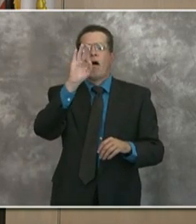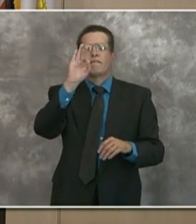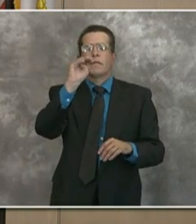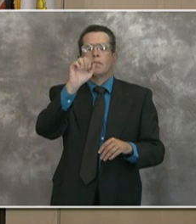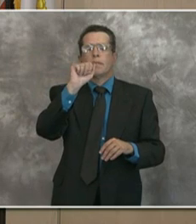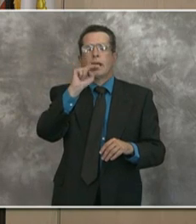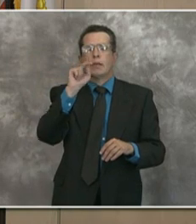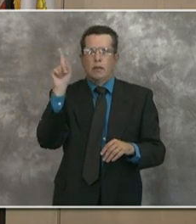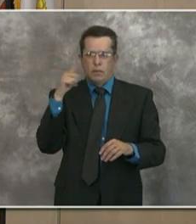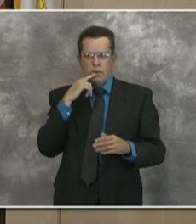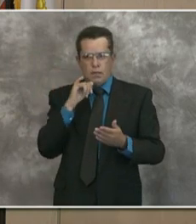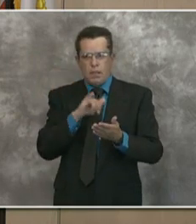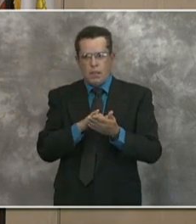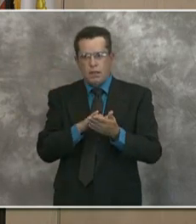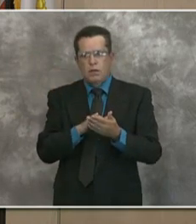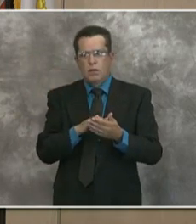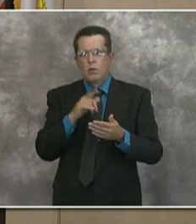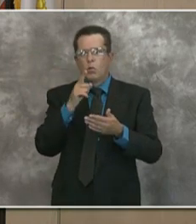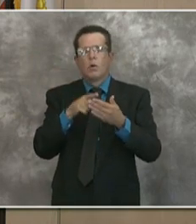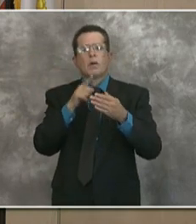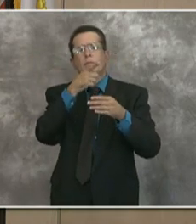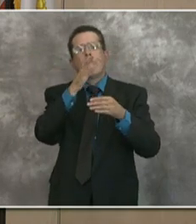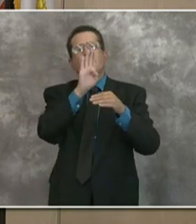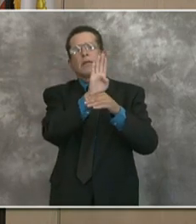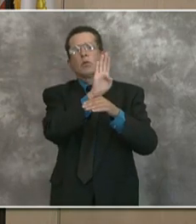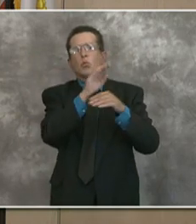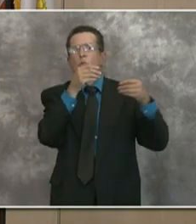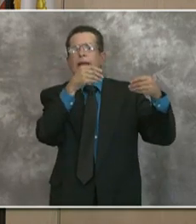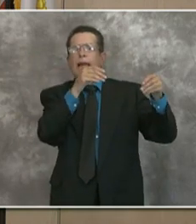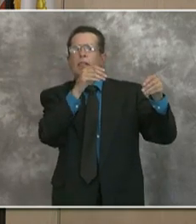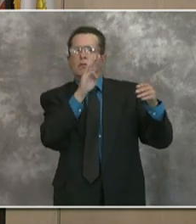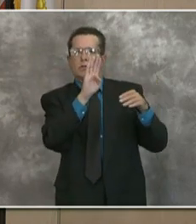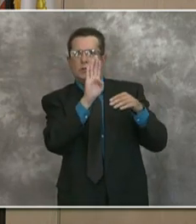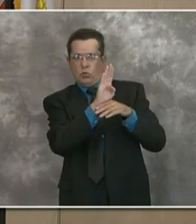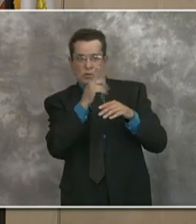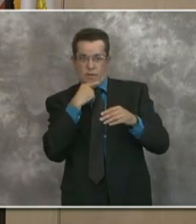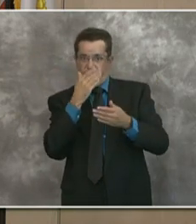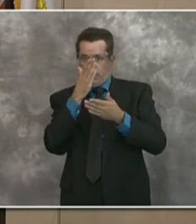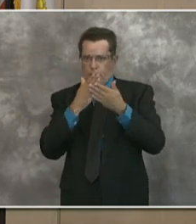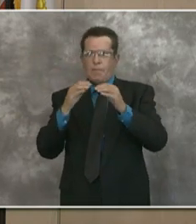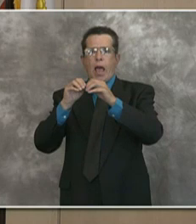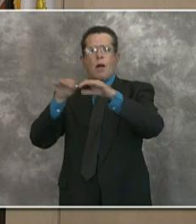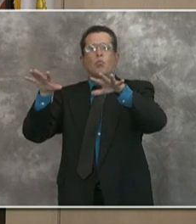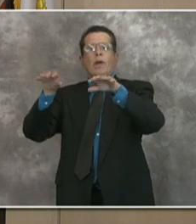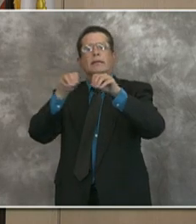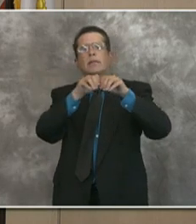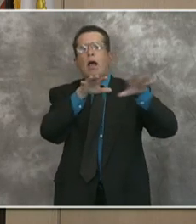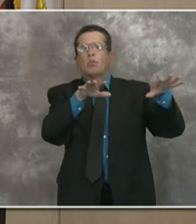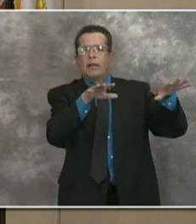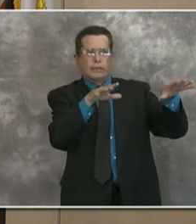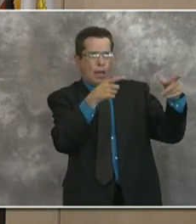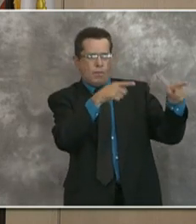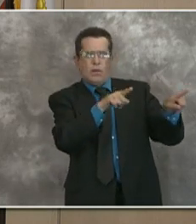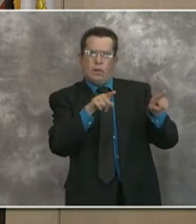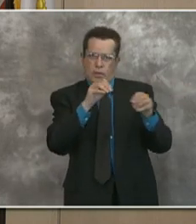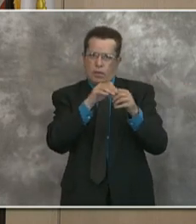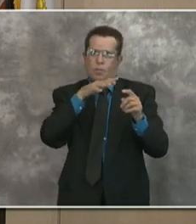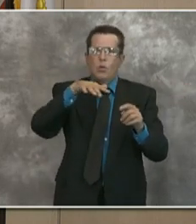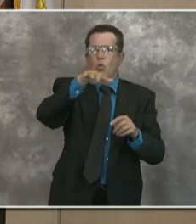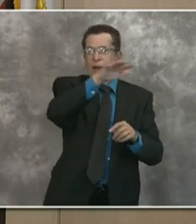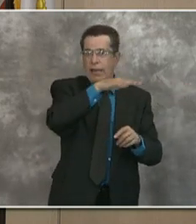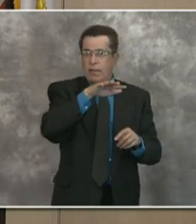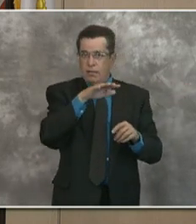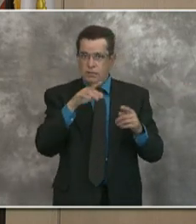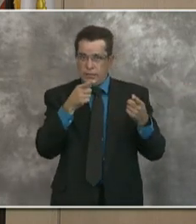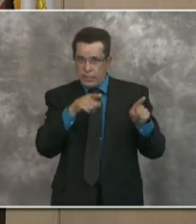Do you know if that's still the case? And what about retail stores? And I know you said there's a couple dozen outbreaks in community, or nearly a dozen outbreaks in community settings. I'm not